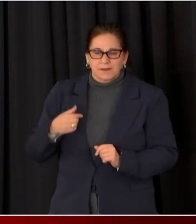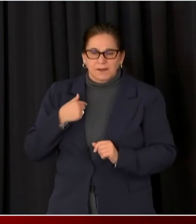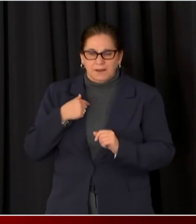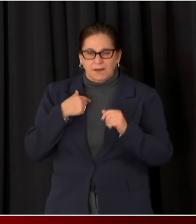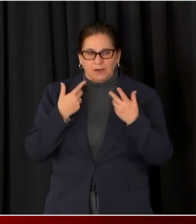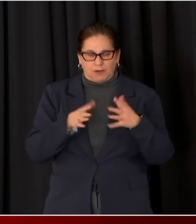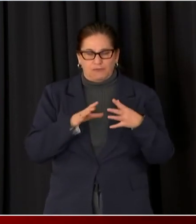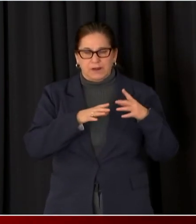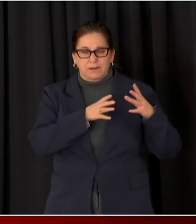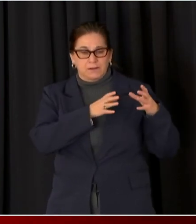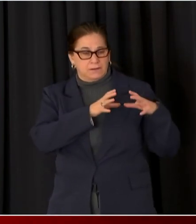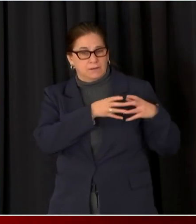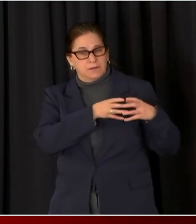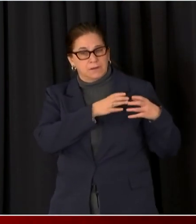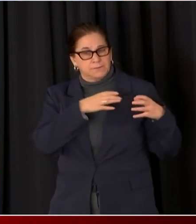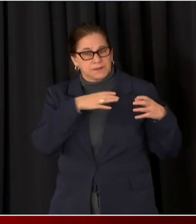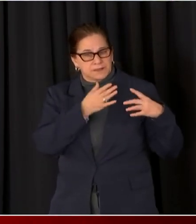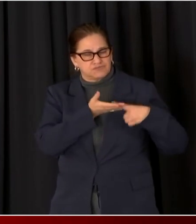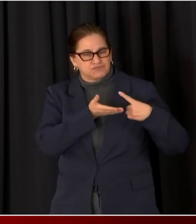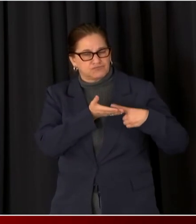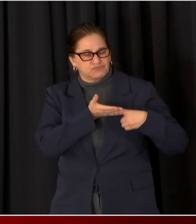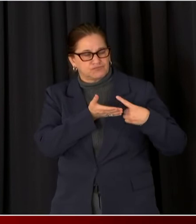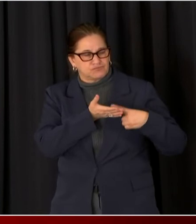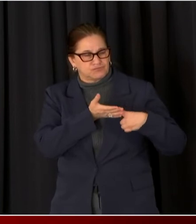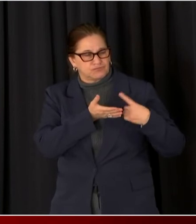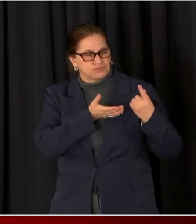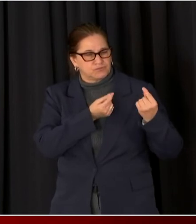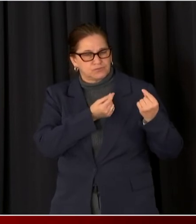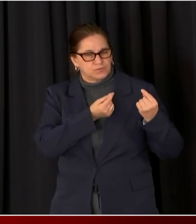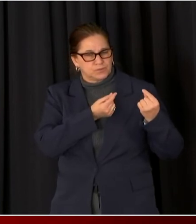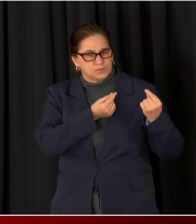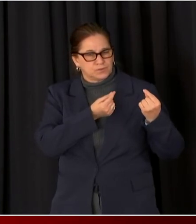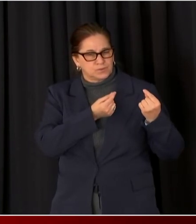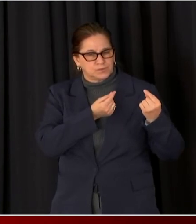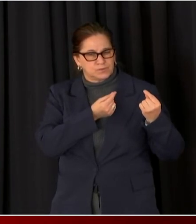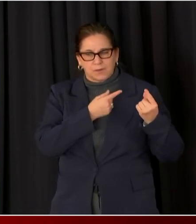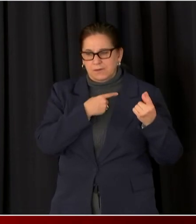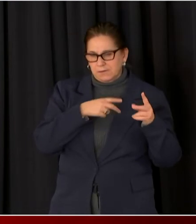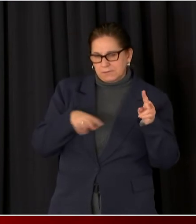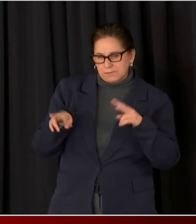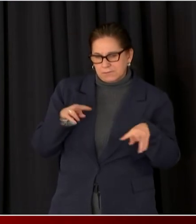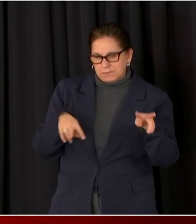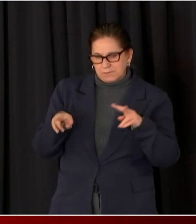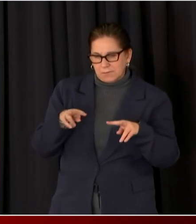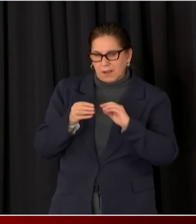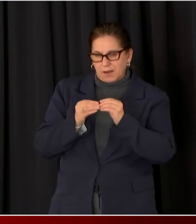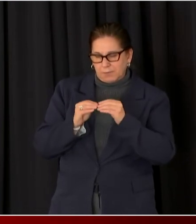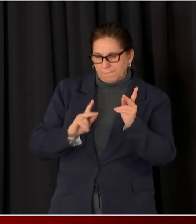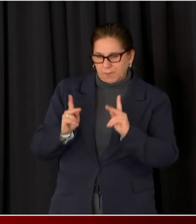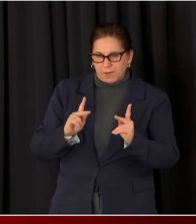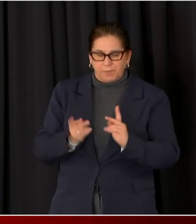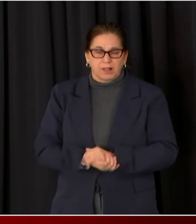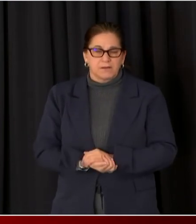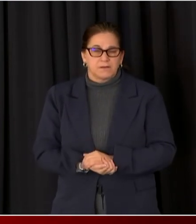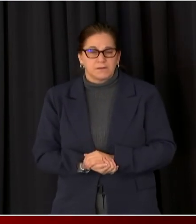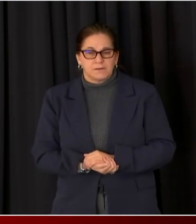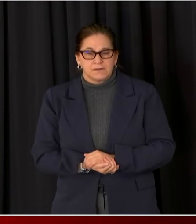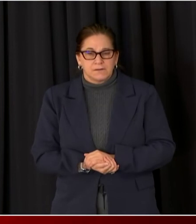we were making, and an appreciation for the numbers that we were stating we would have.